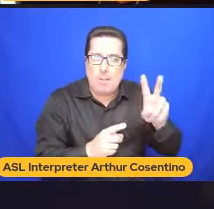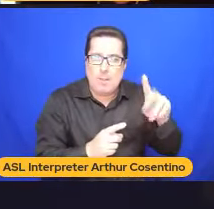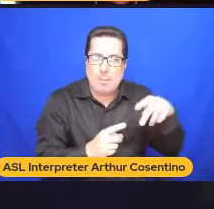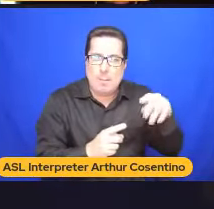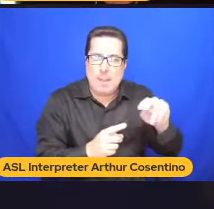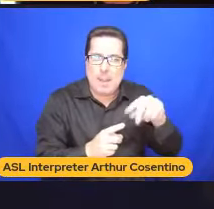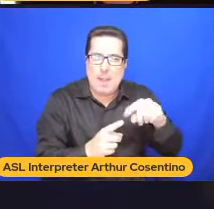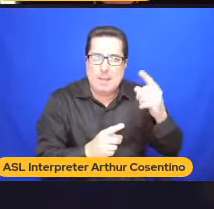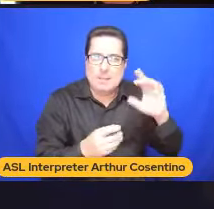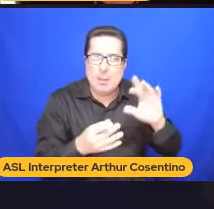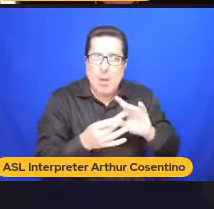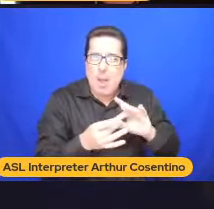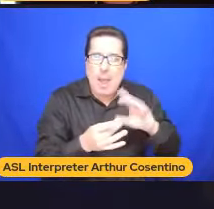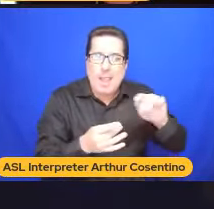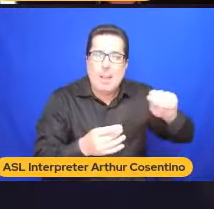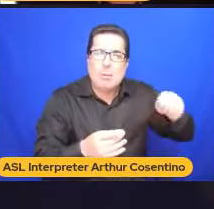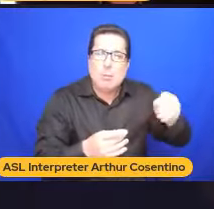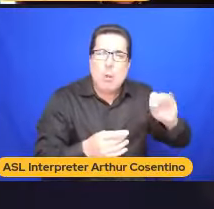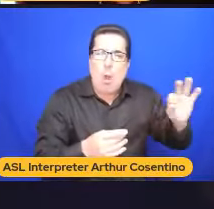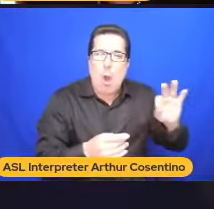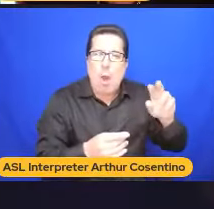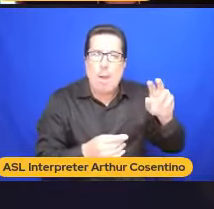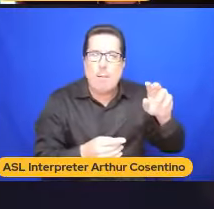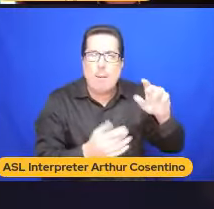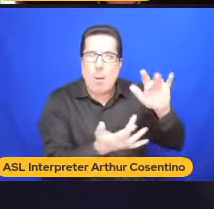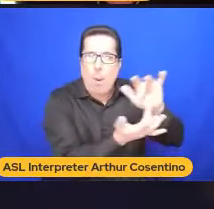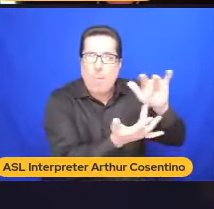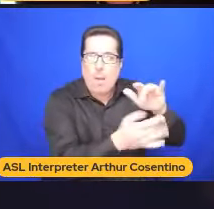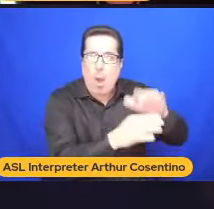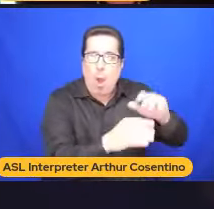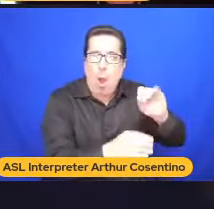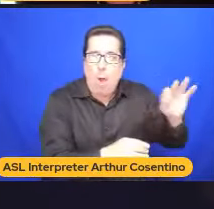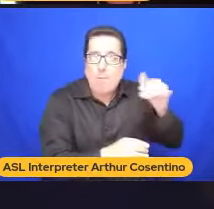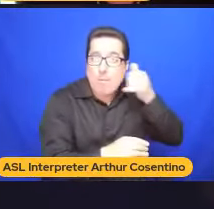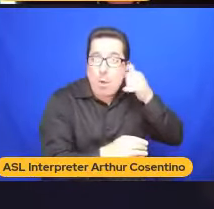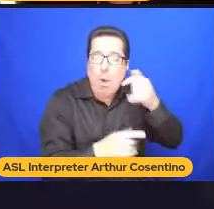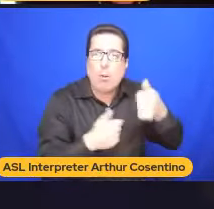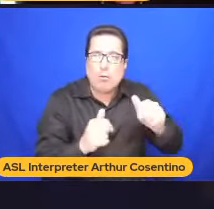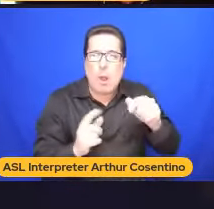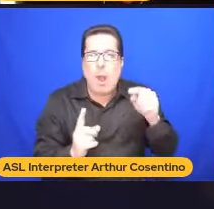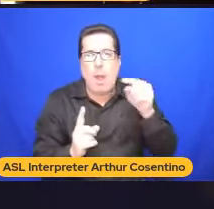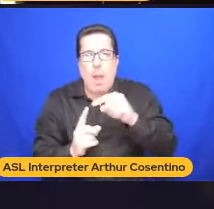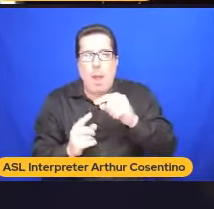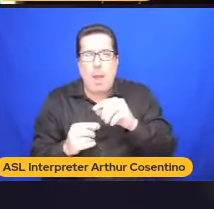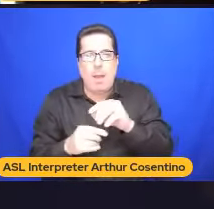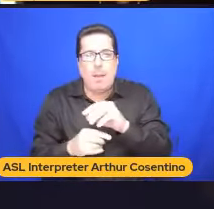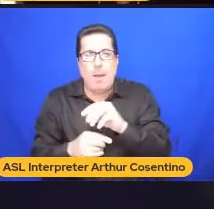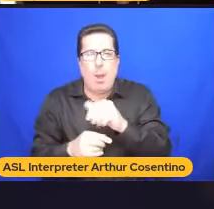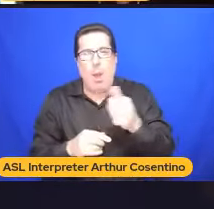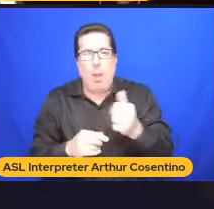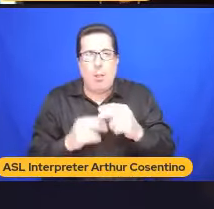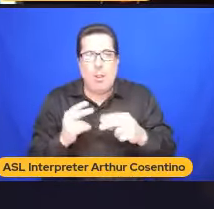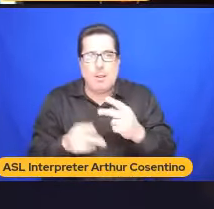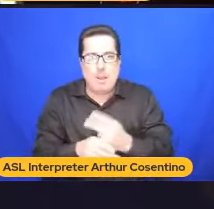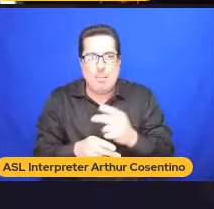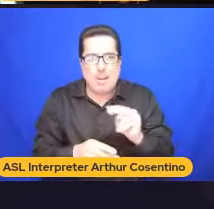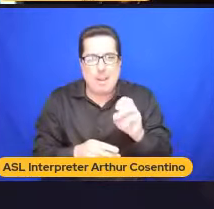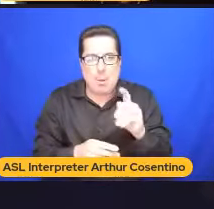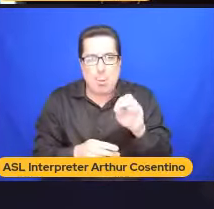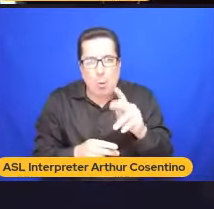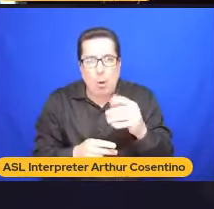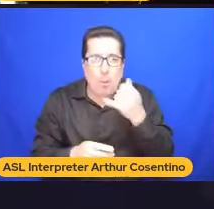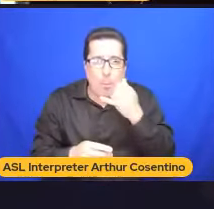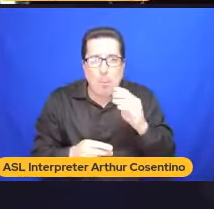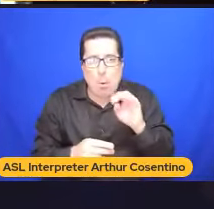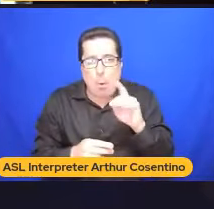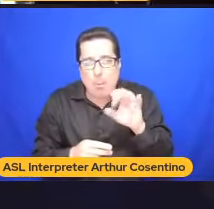switch off the Wi-Fi on their phone, try it from a mobile network, and see if it works? And then somebody else comes back and says, hey, maybe it's our geo. Let's